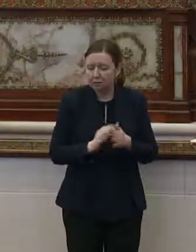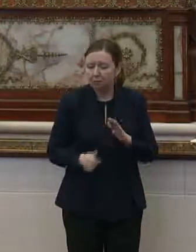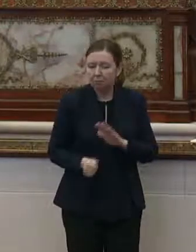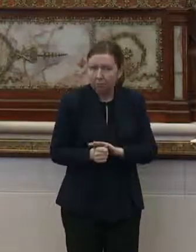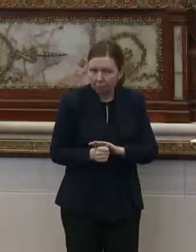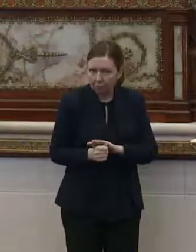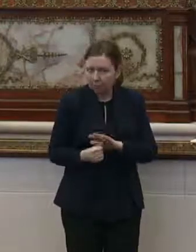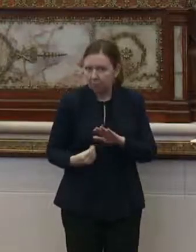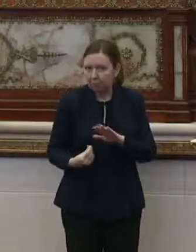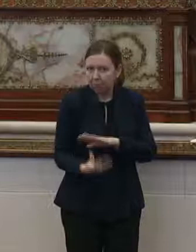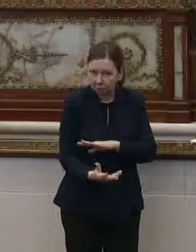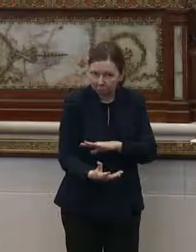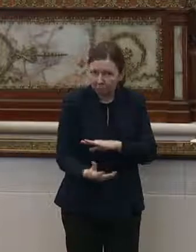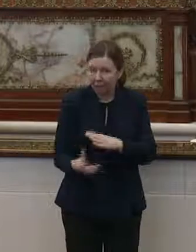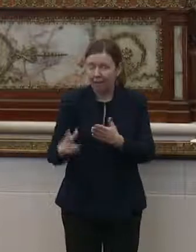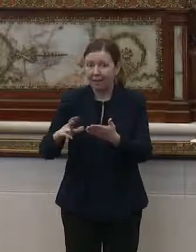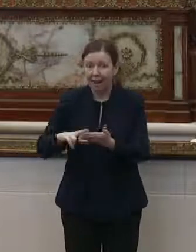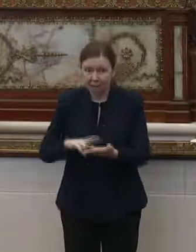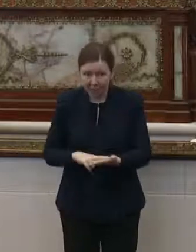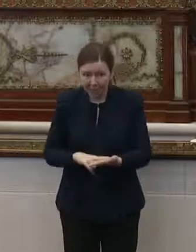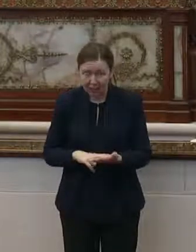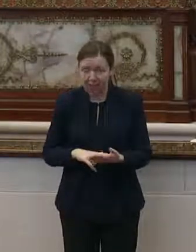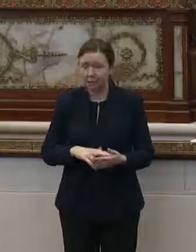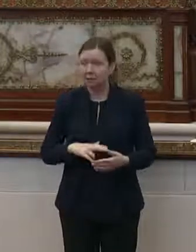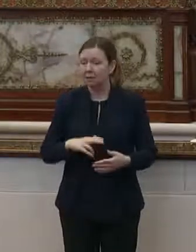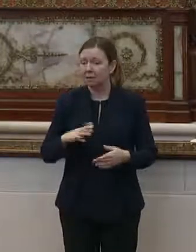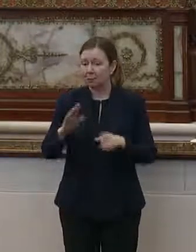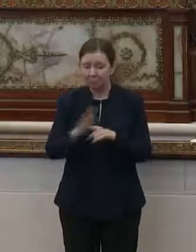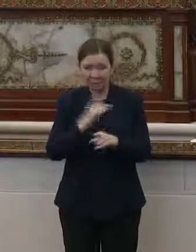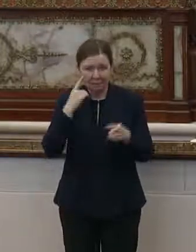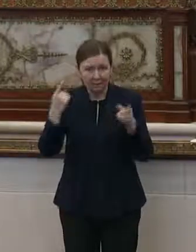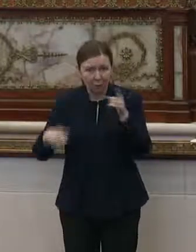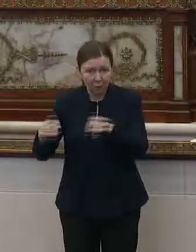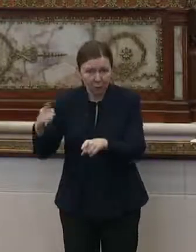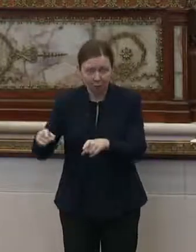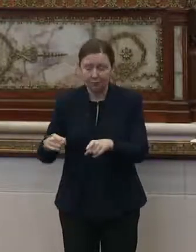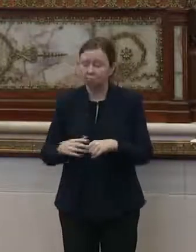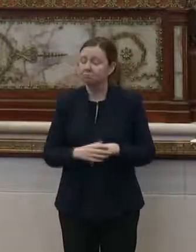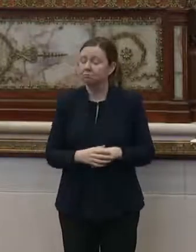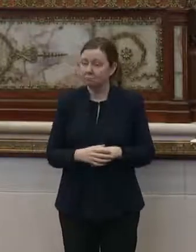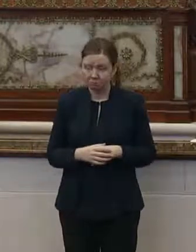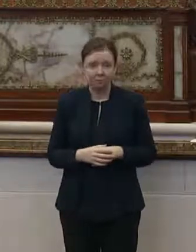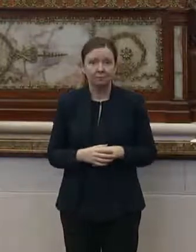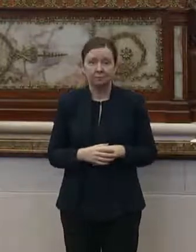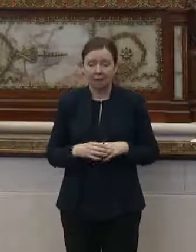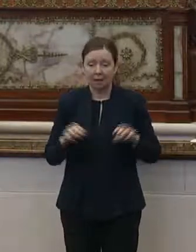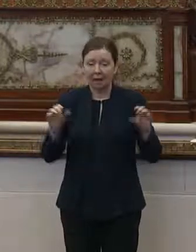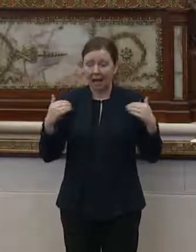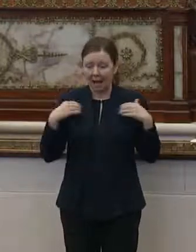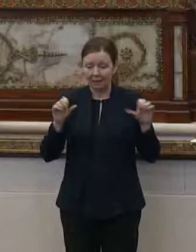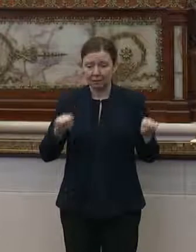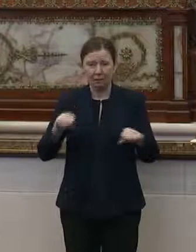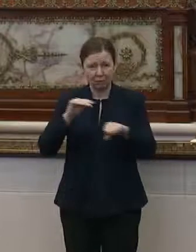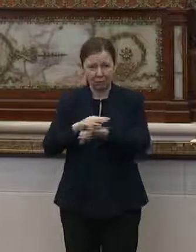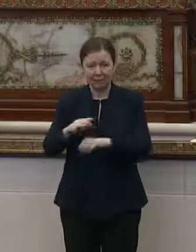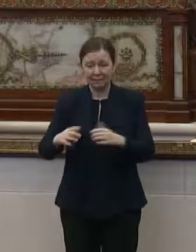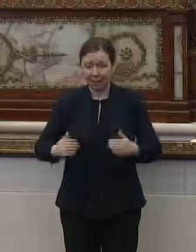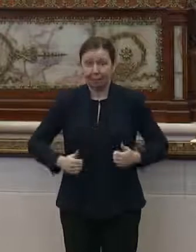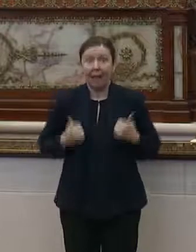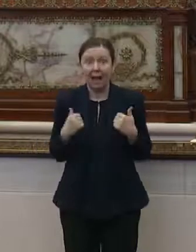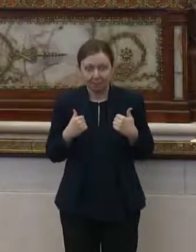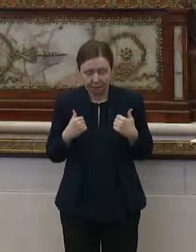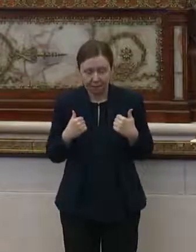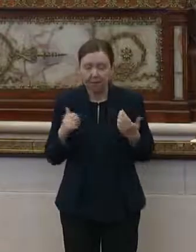otherwise conceal a contract and or business agreement which has the potential to affect a life